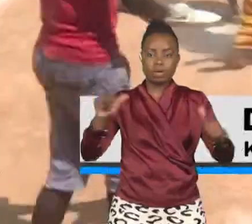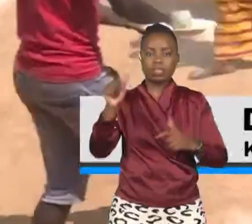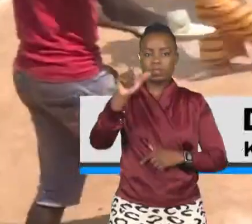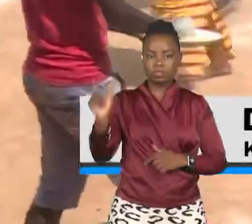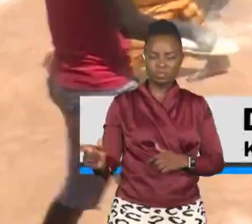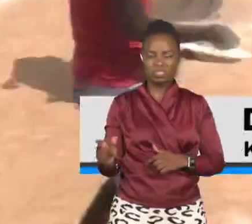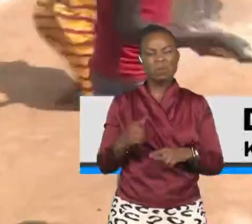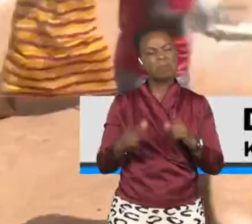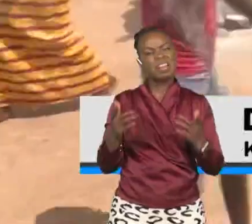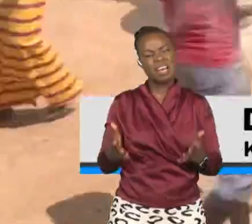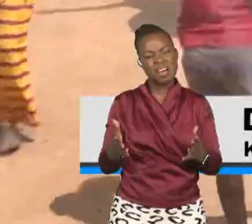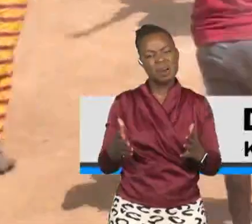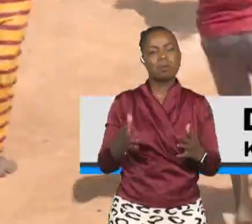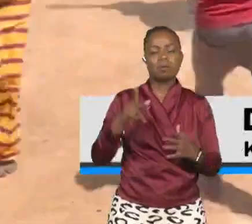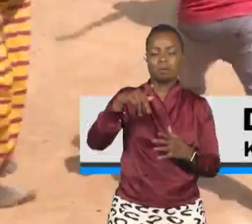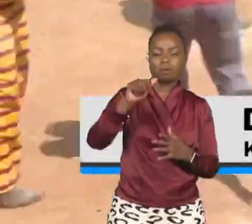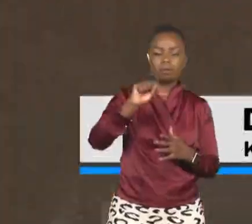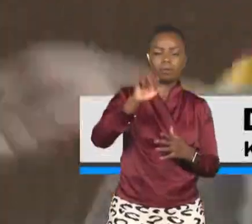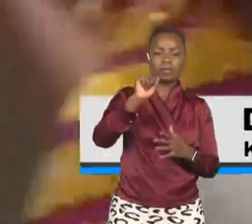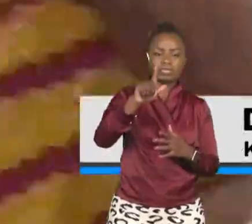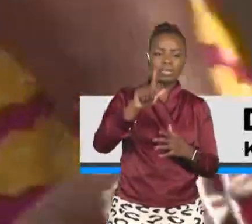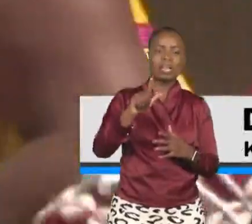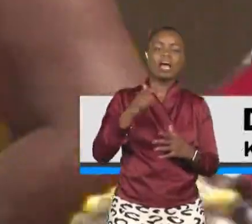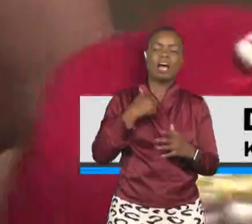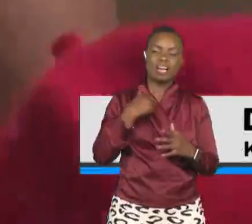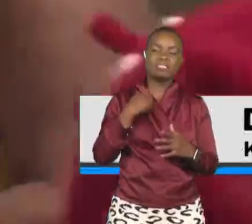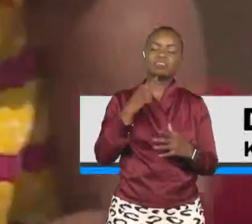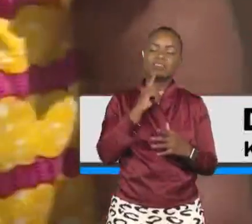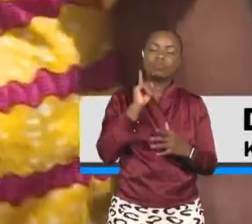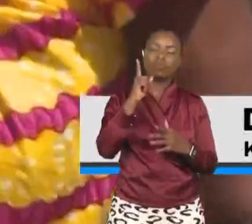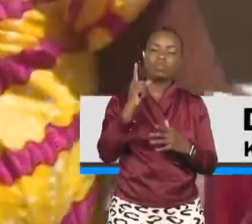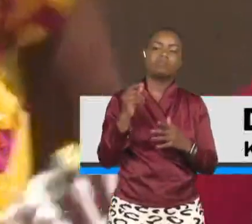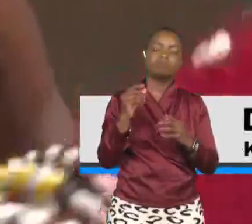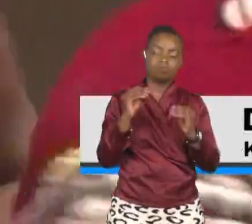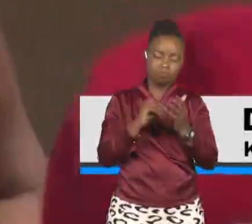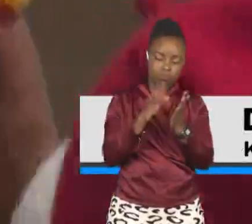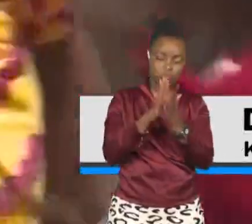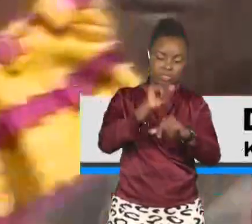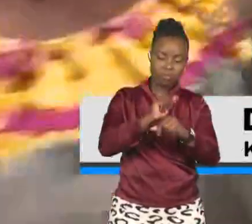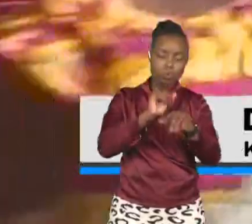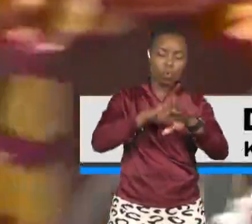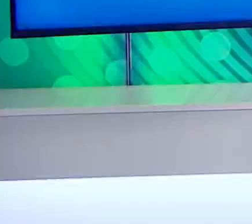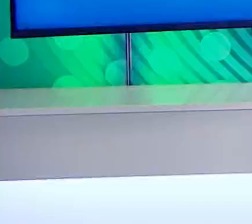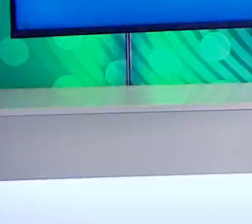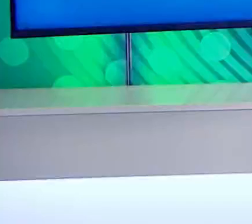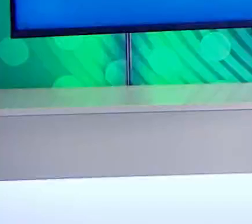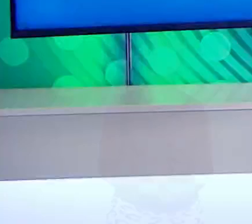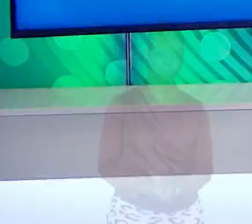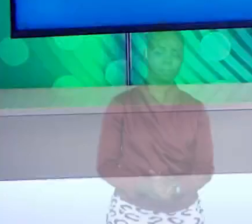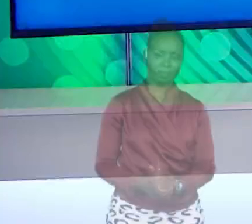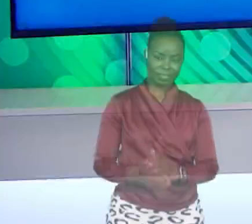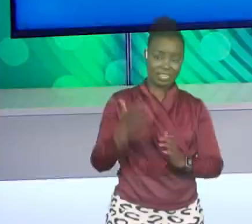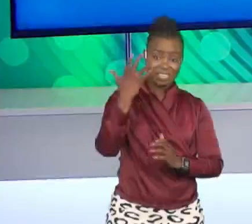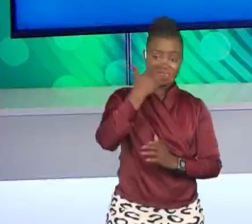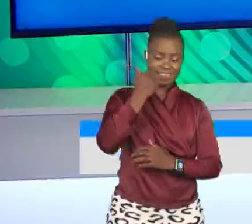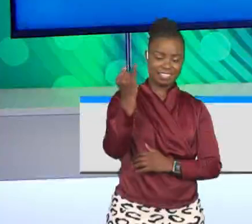meantime, Pascal Abinan has promised to place the school on the tourist map as means of promotion and fundraising. Glass art